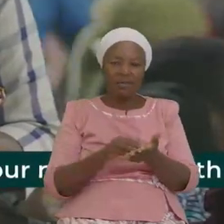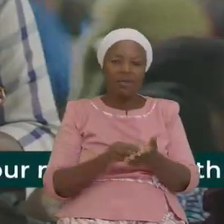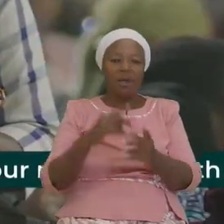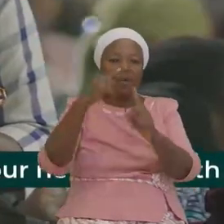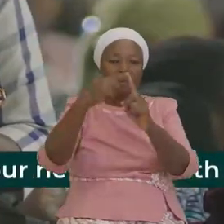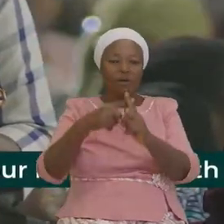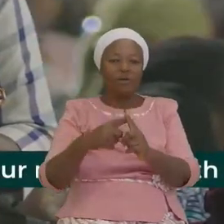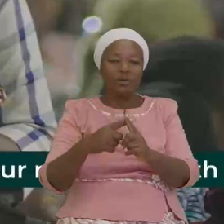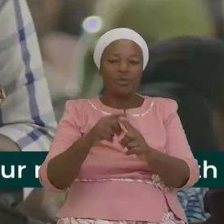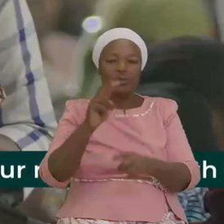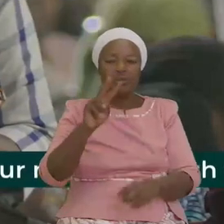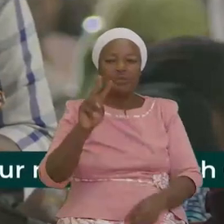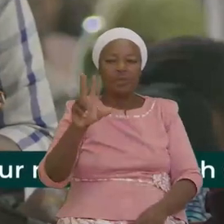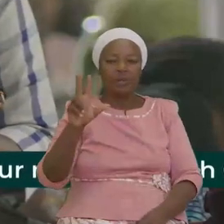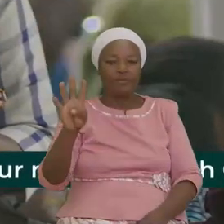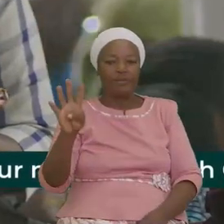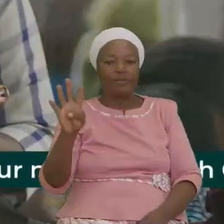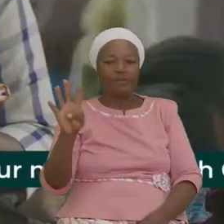+234 915 444 9263. Once again,